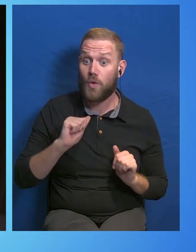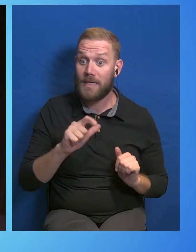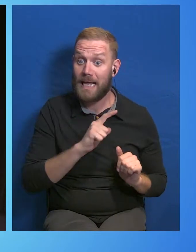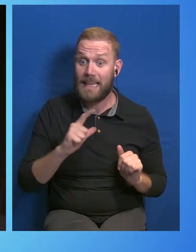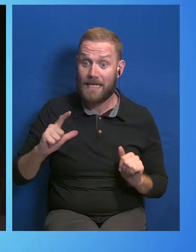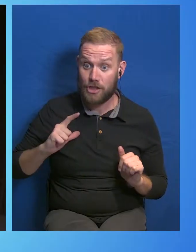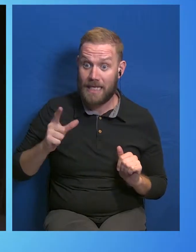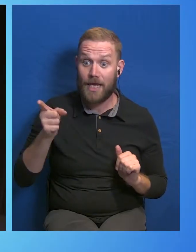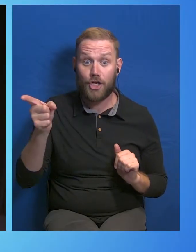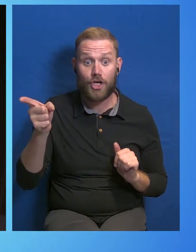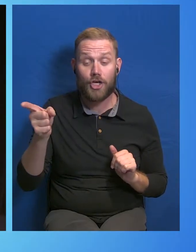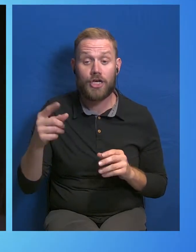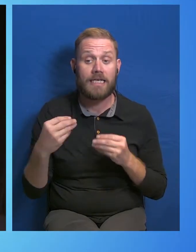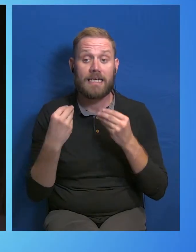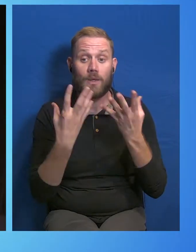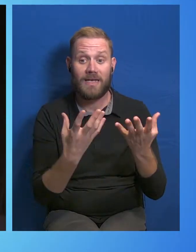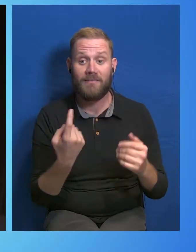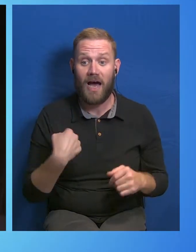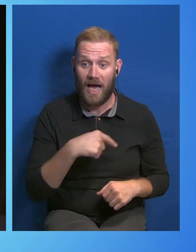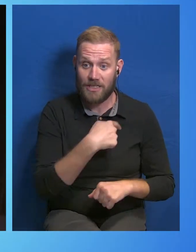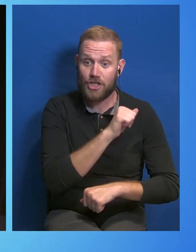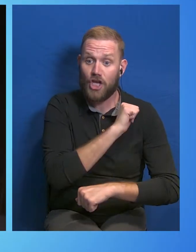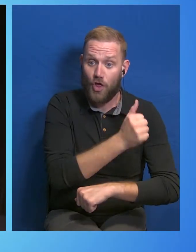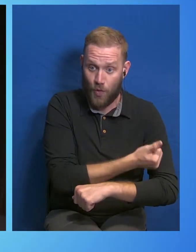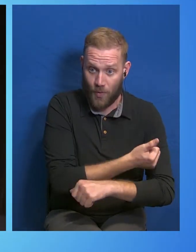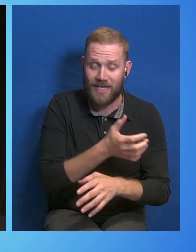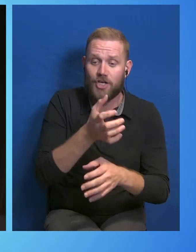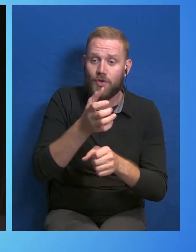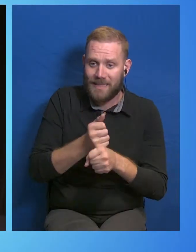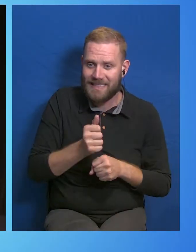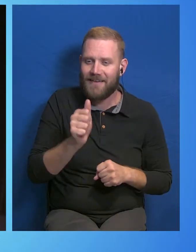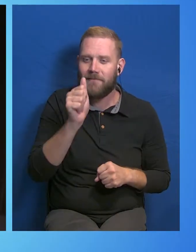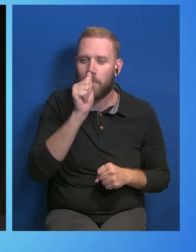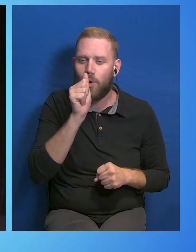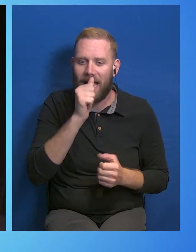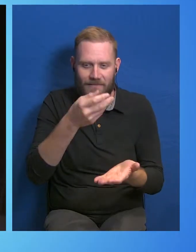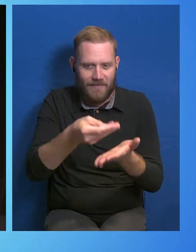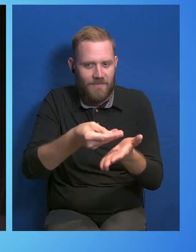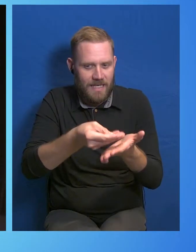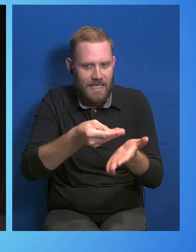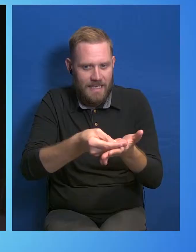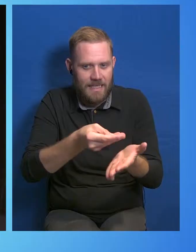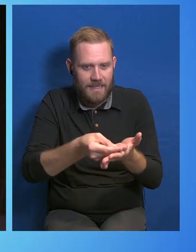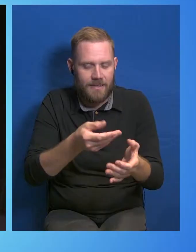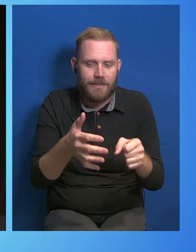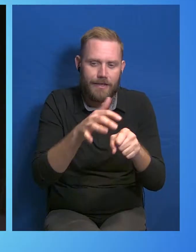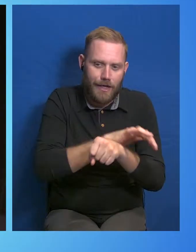to give us the authority to receive private funding.